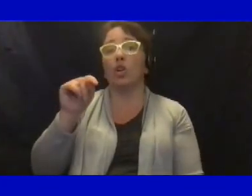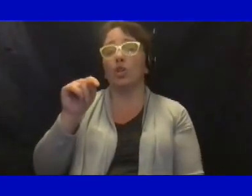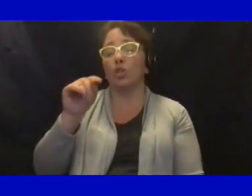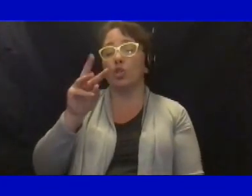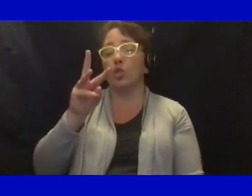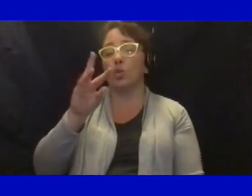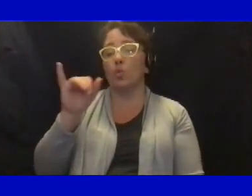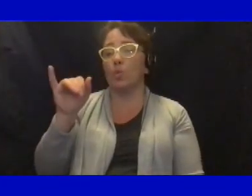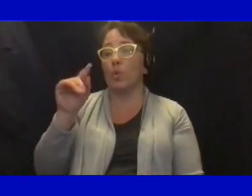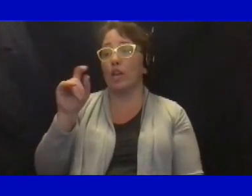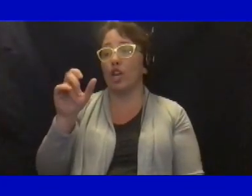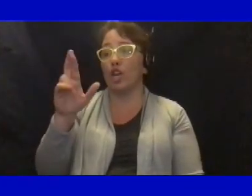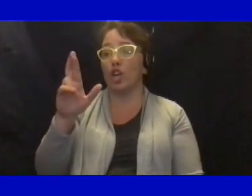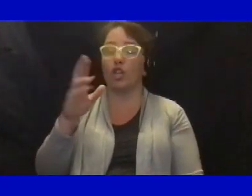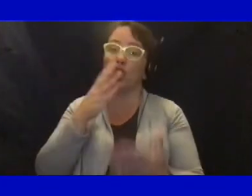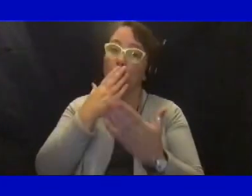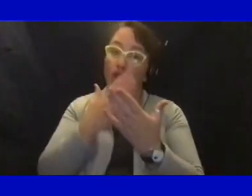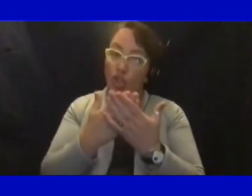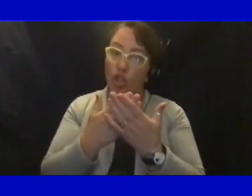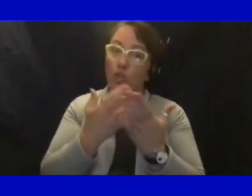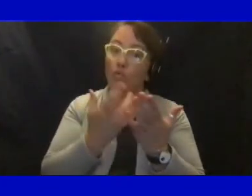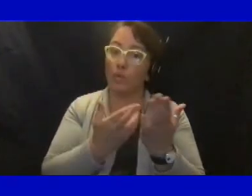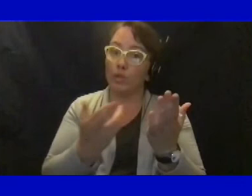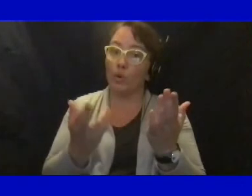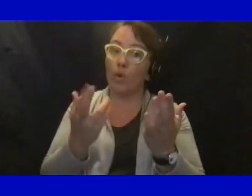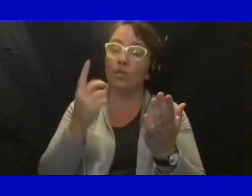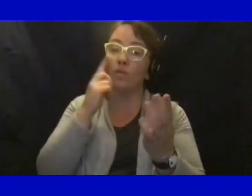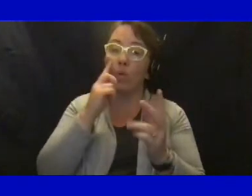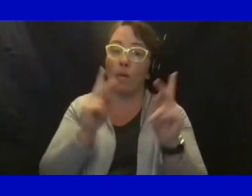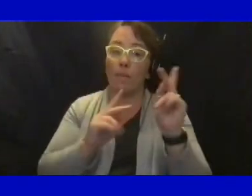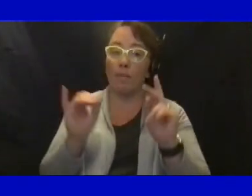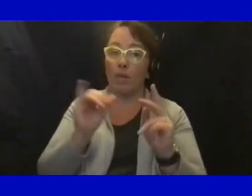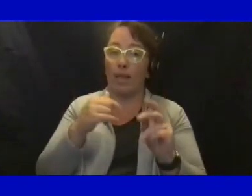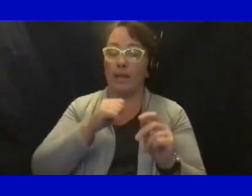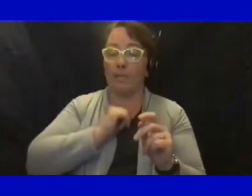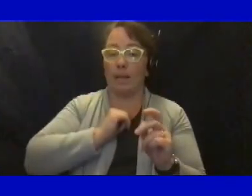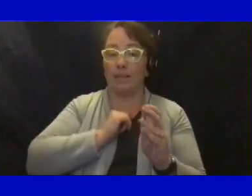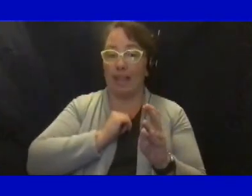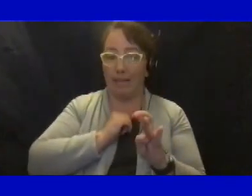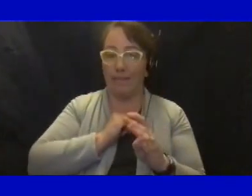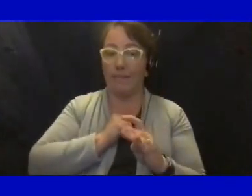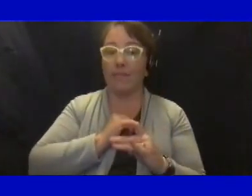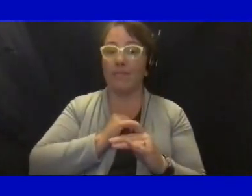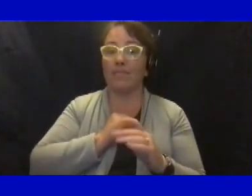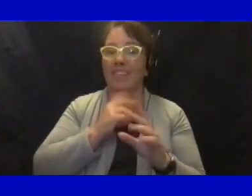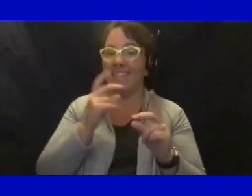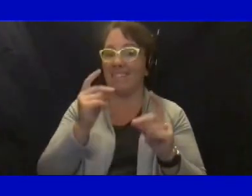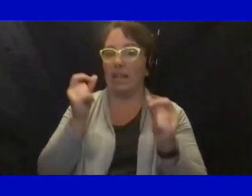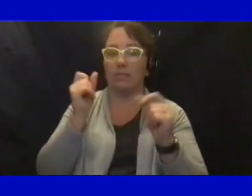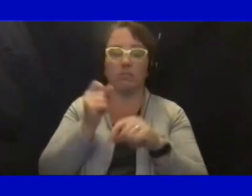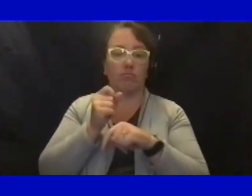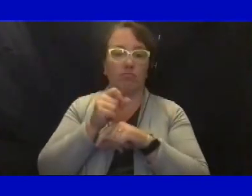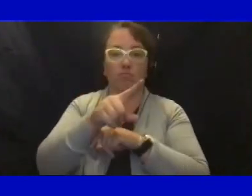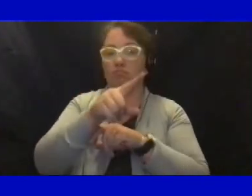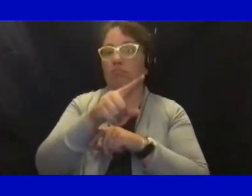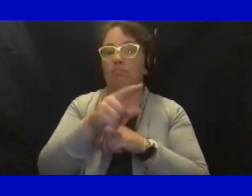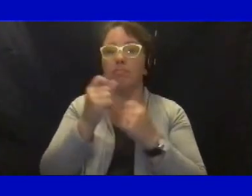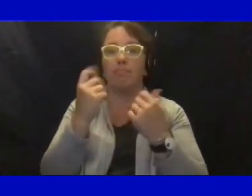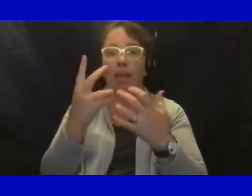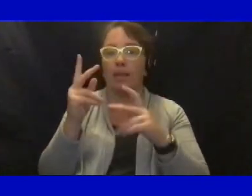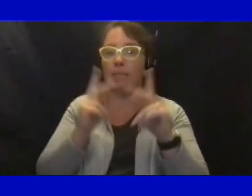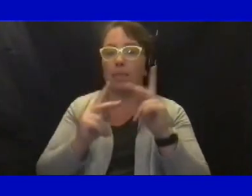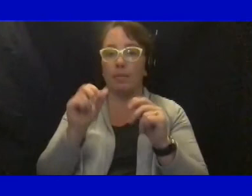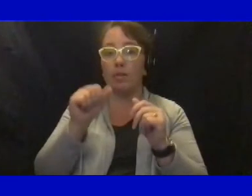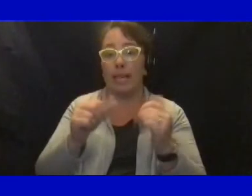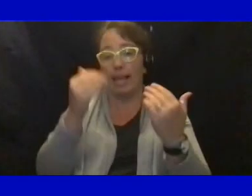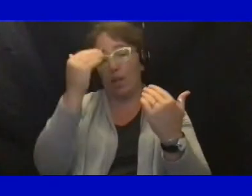because it's for communicators like myself. It's one of those tools that we can quickly put information out and let people know that there's something going on